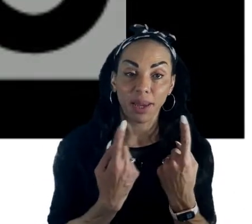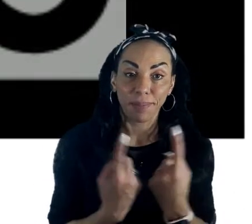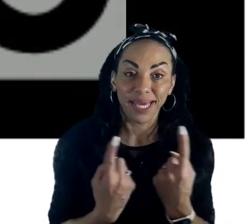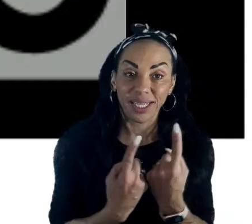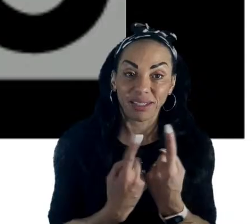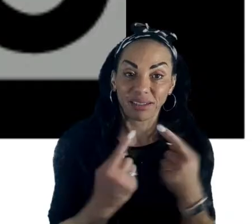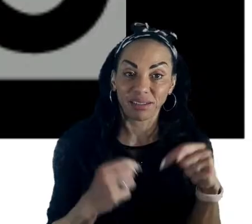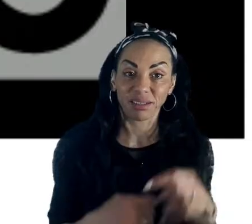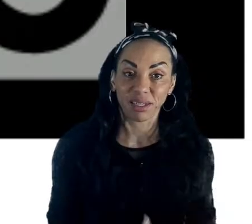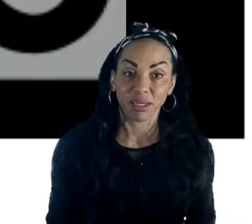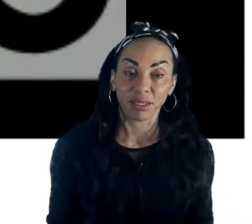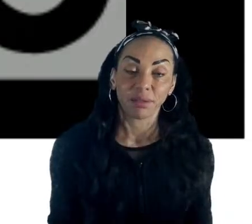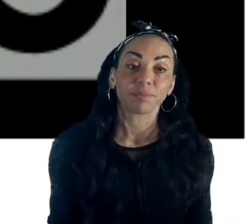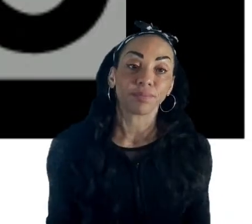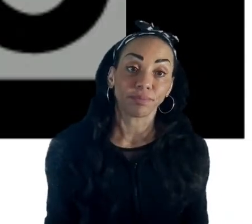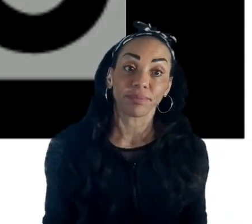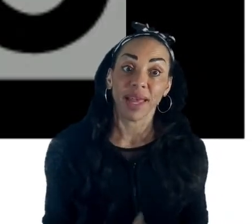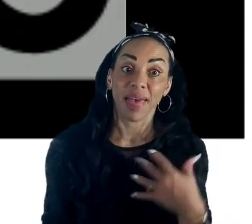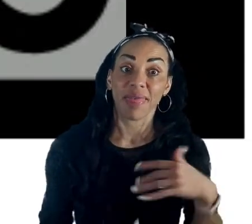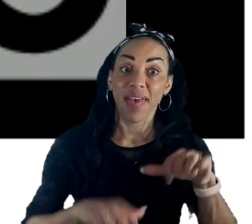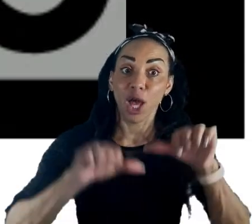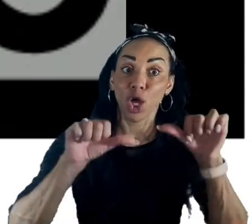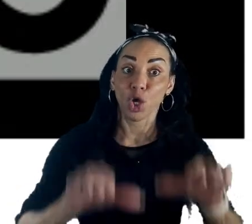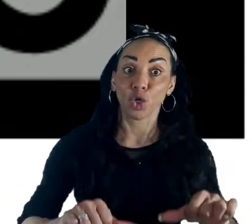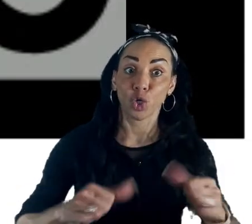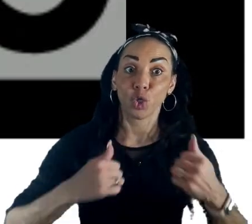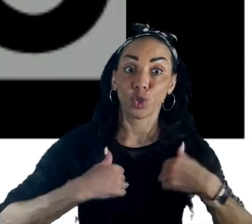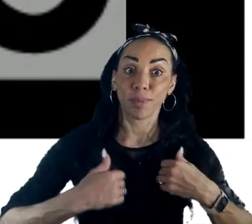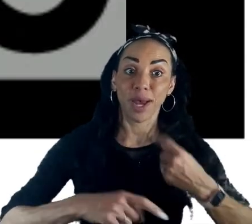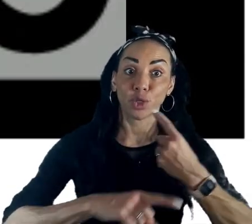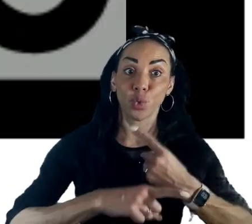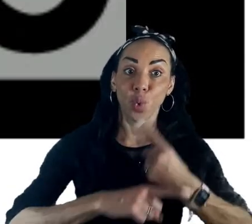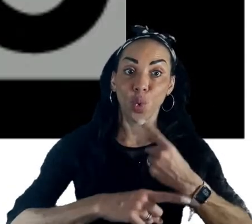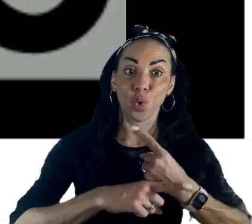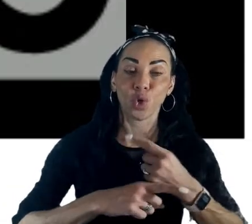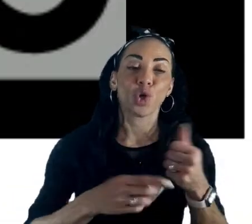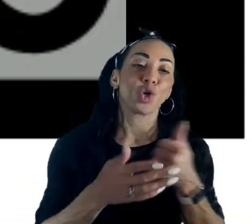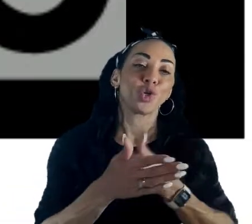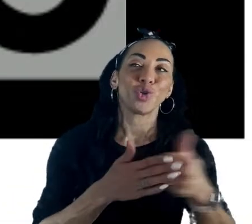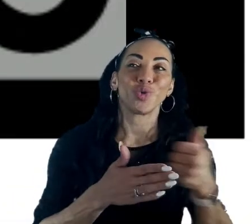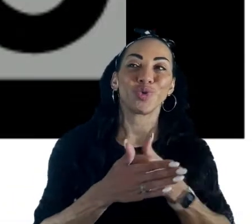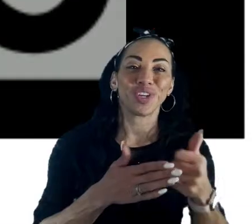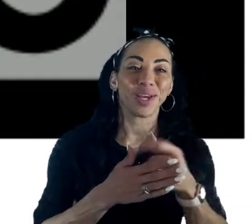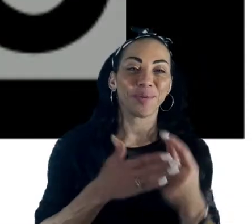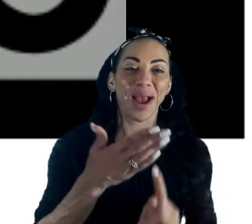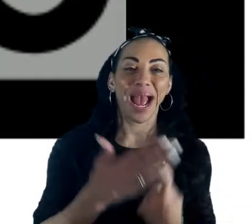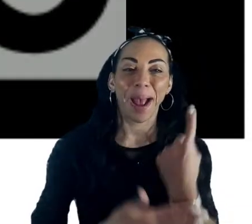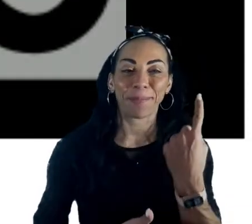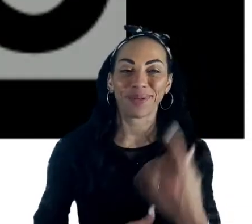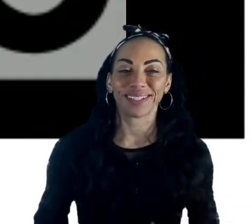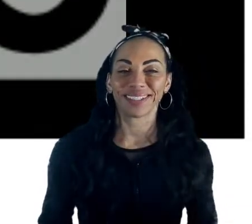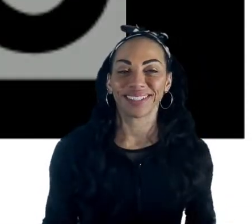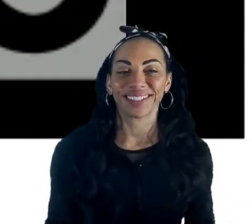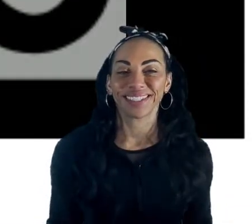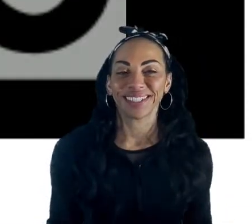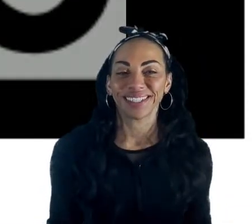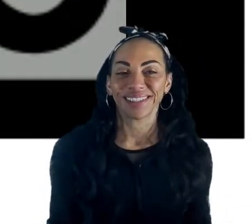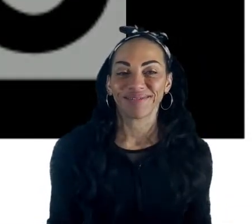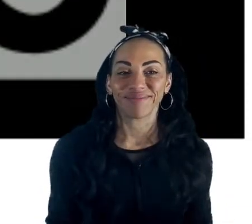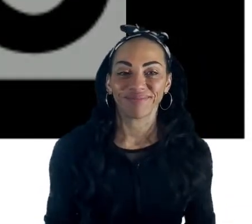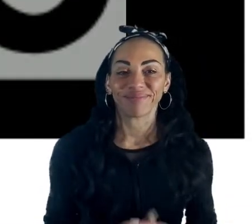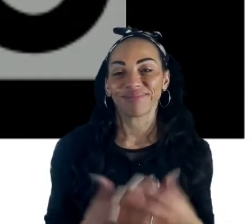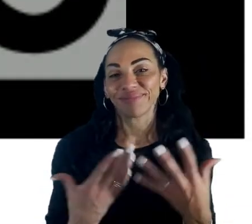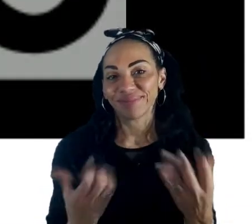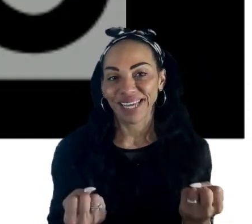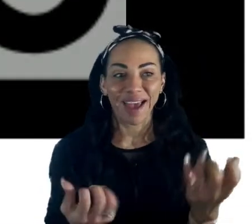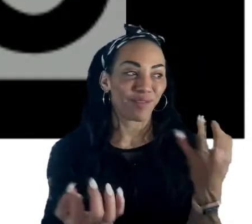So that sort of concludes my talk. I know that what usually happens is there's questions,